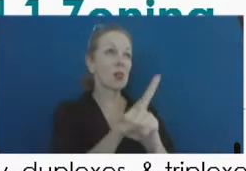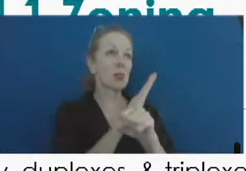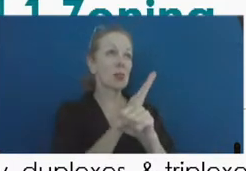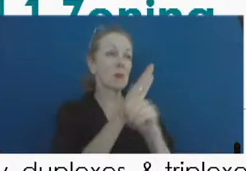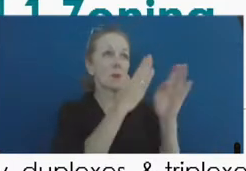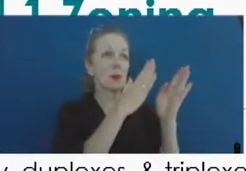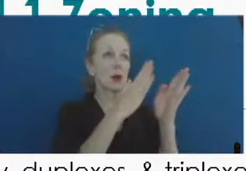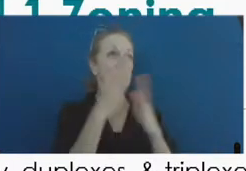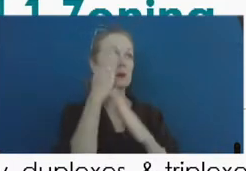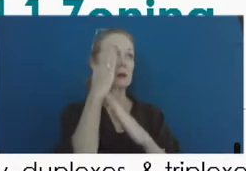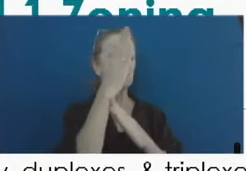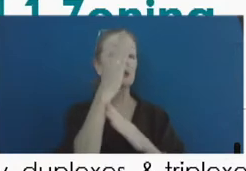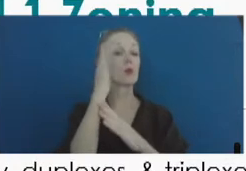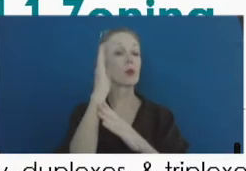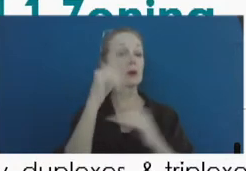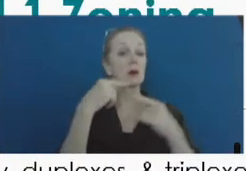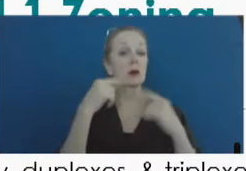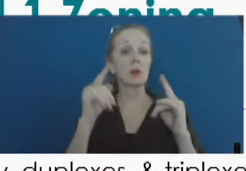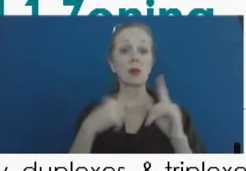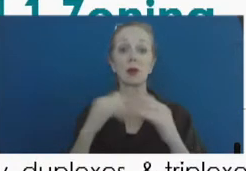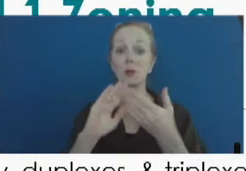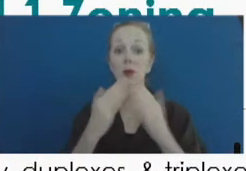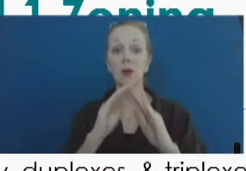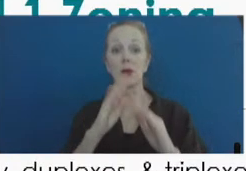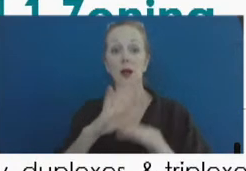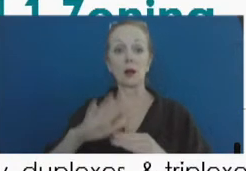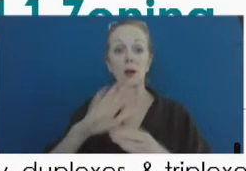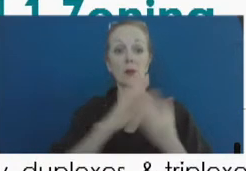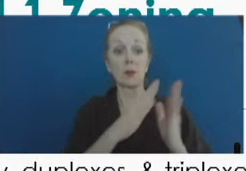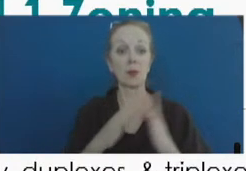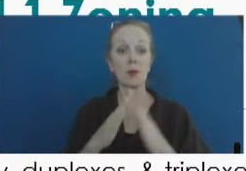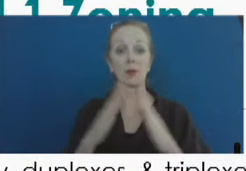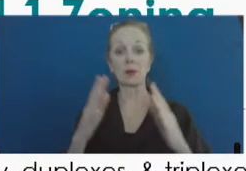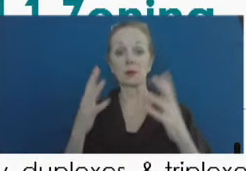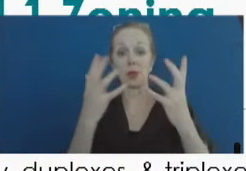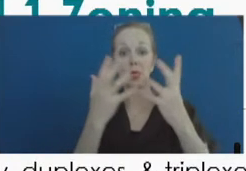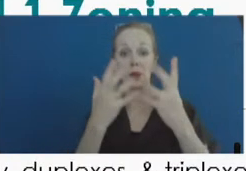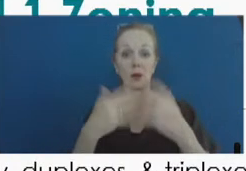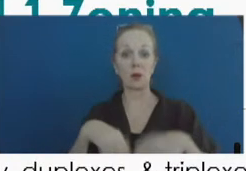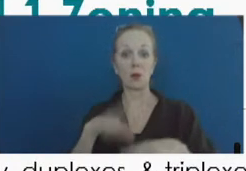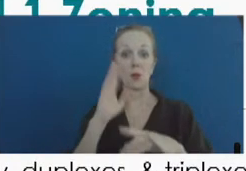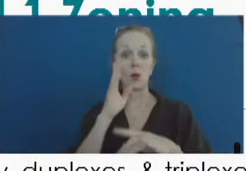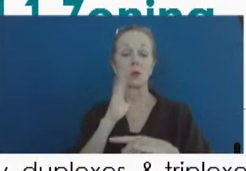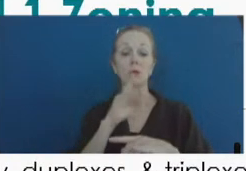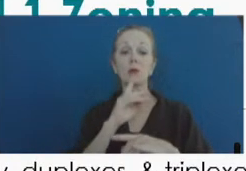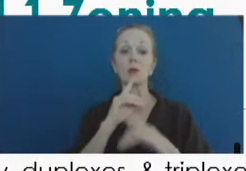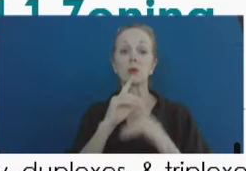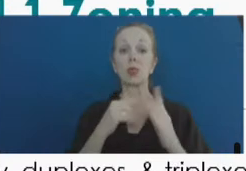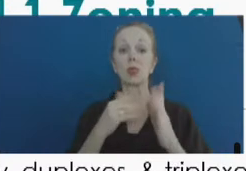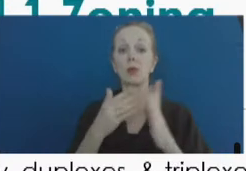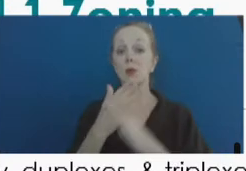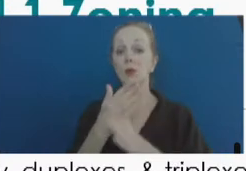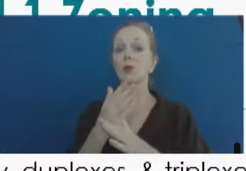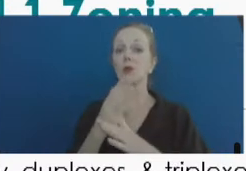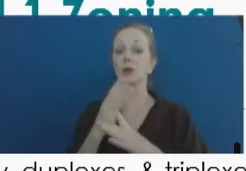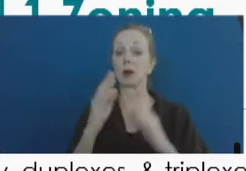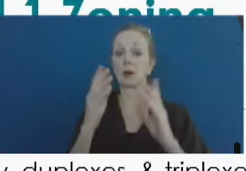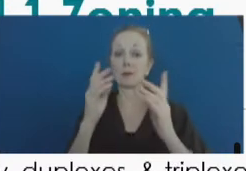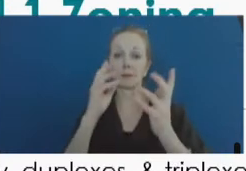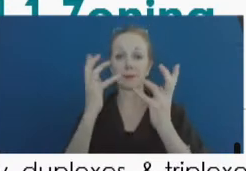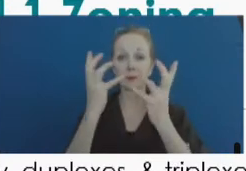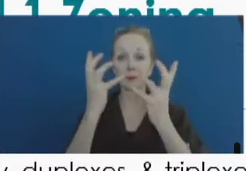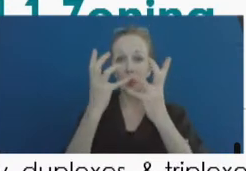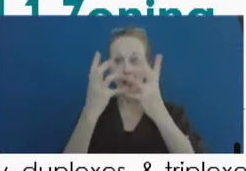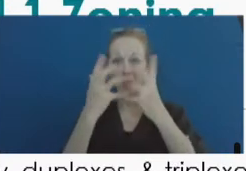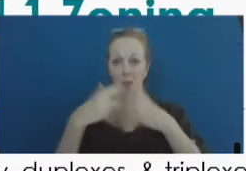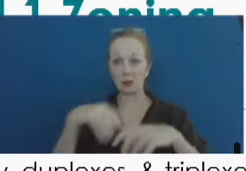ultimately, after the community area planning process, there will be an alignment rezoning where we will go through and align the zoning with the